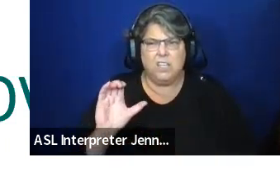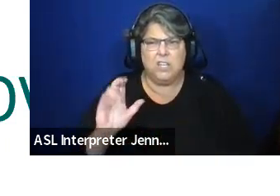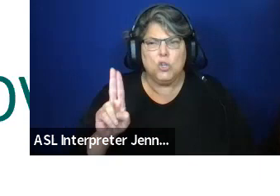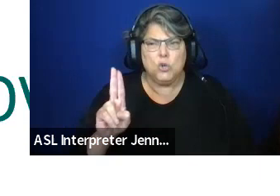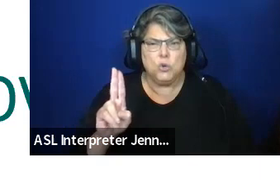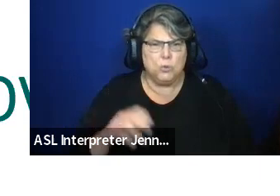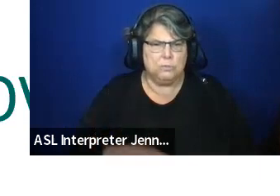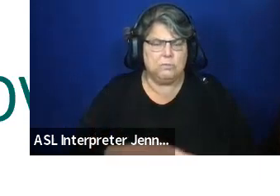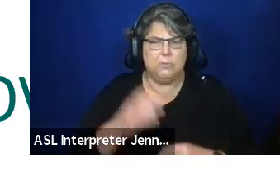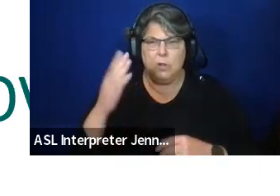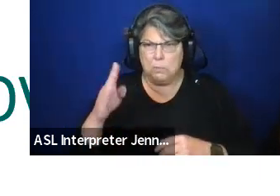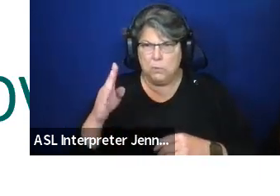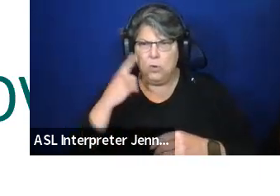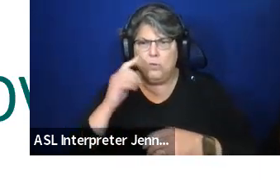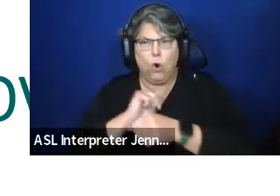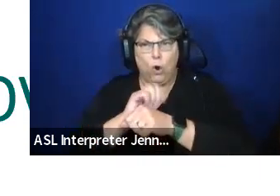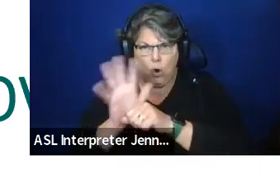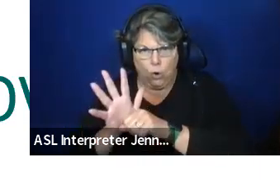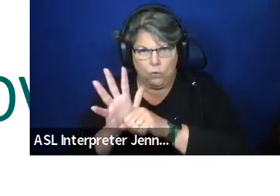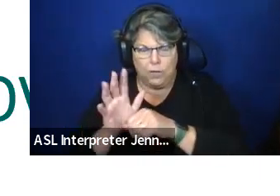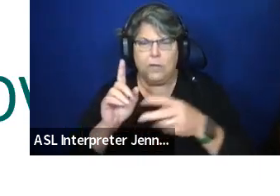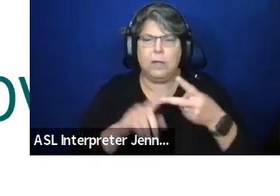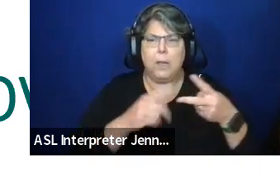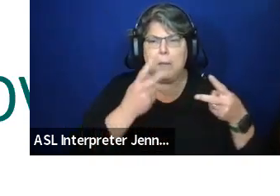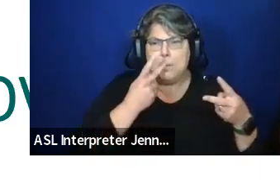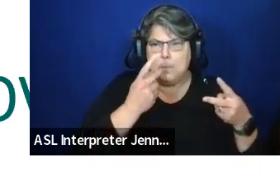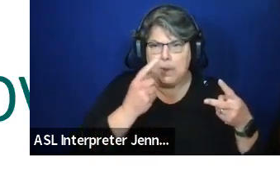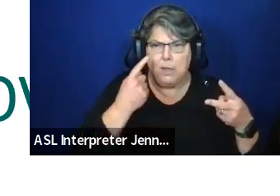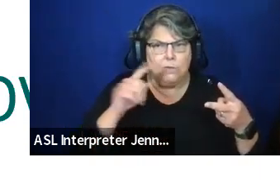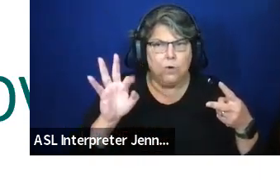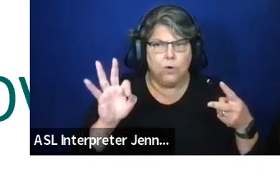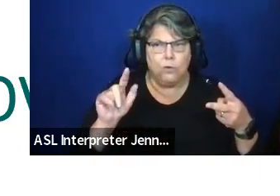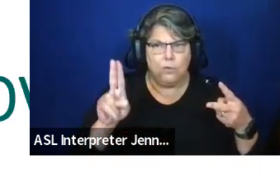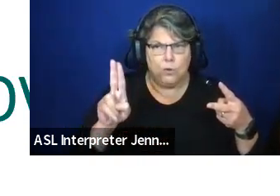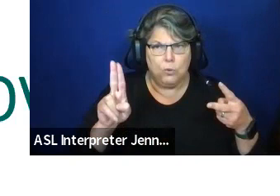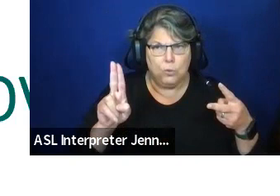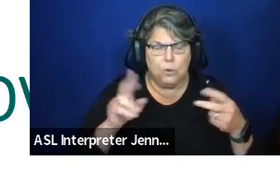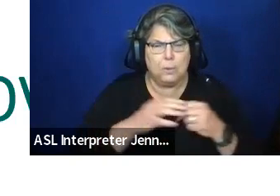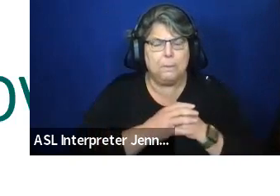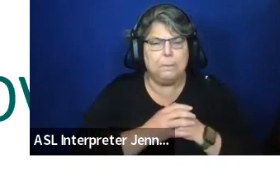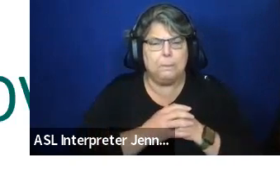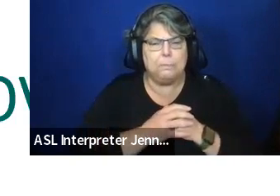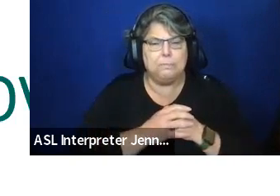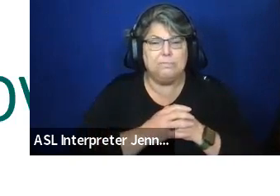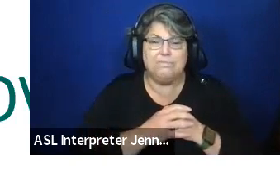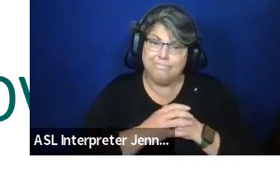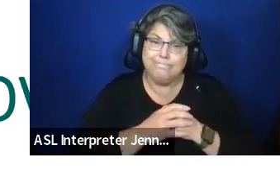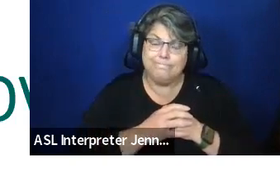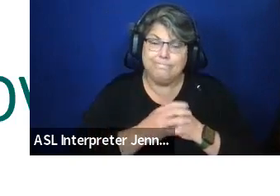blue representing COVID patients, the pink influenza. And so as you can